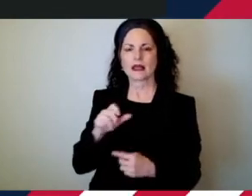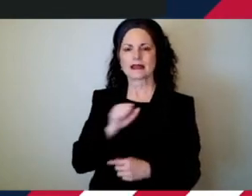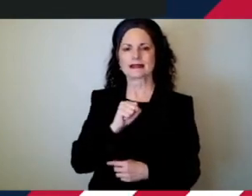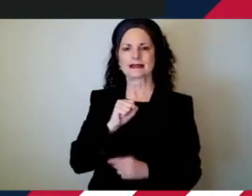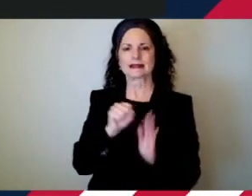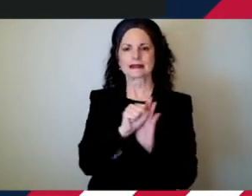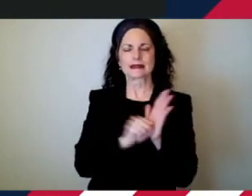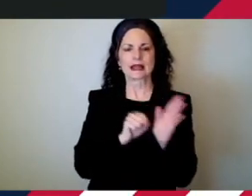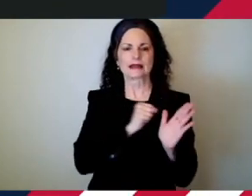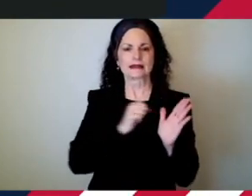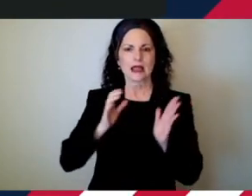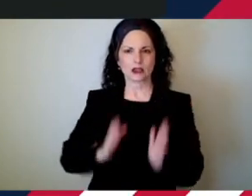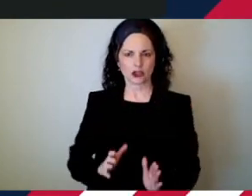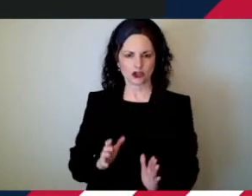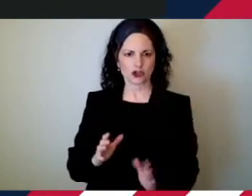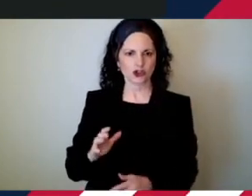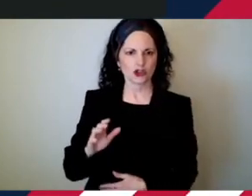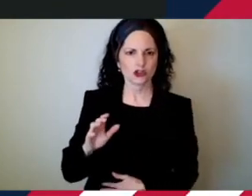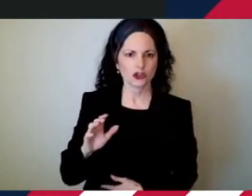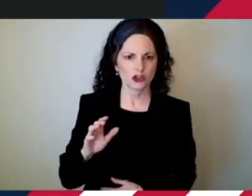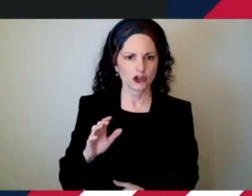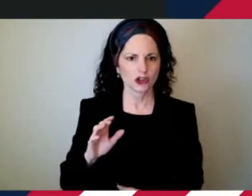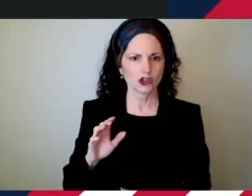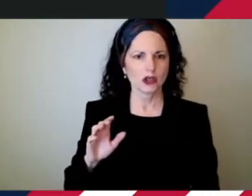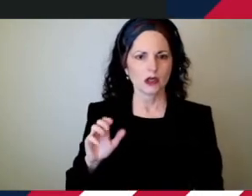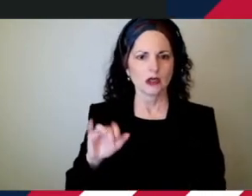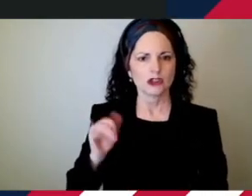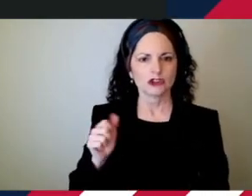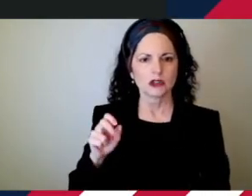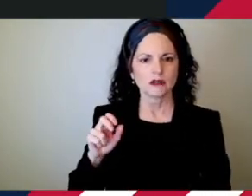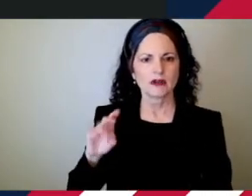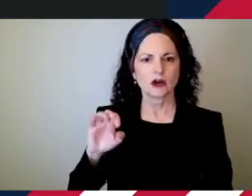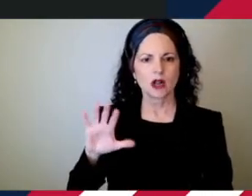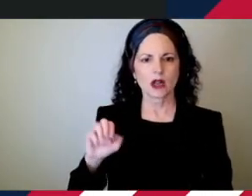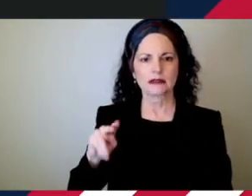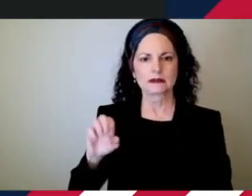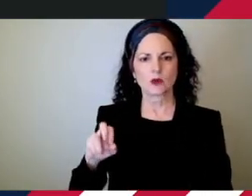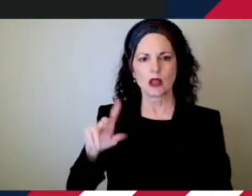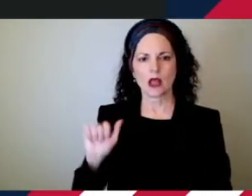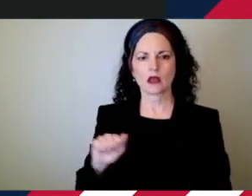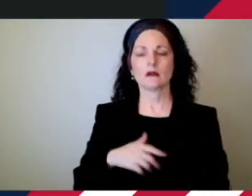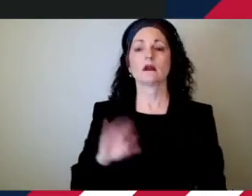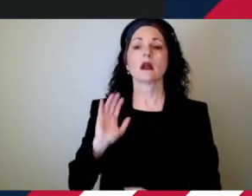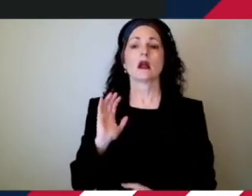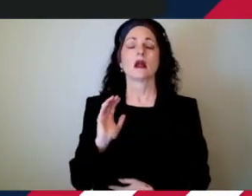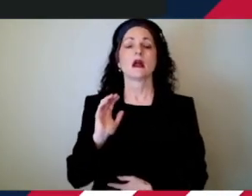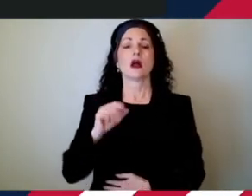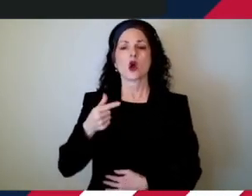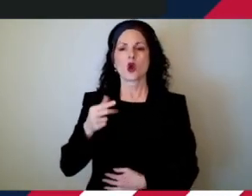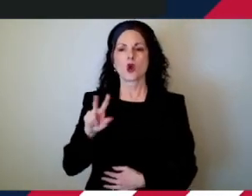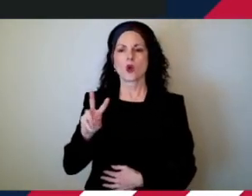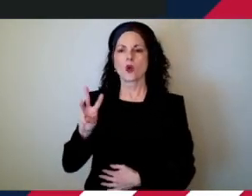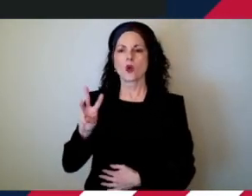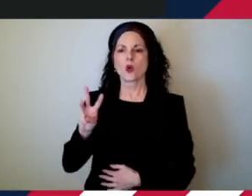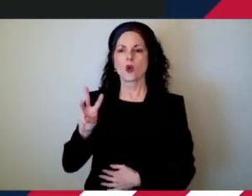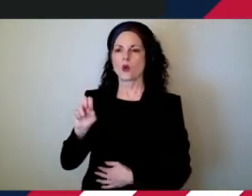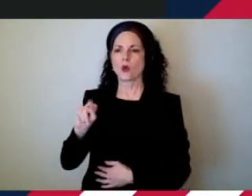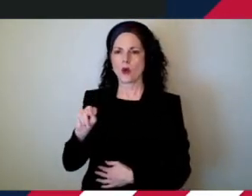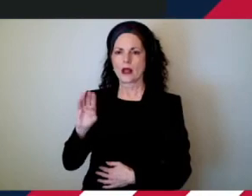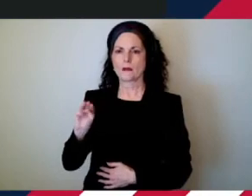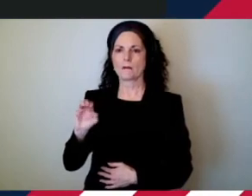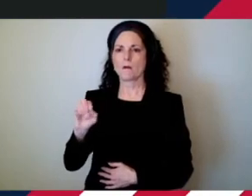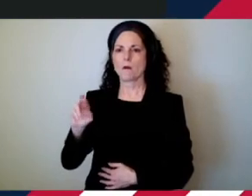of Arms will be Congresswoman Gwen Moore. Please join me and support this slate of officers